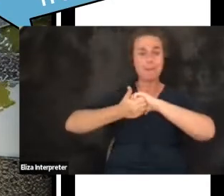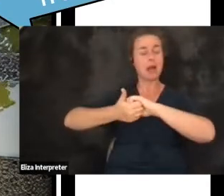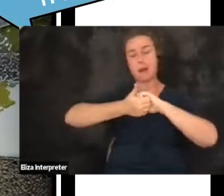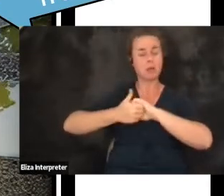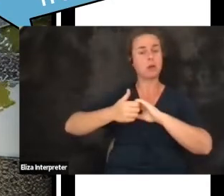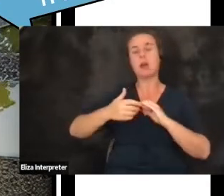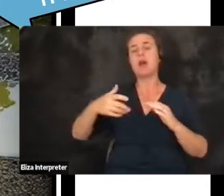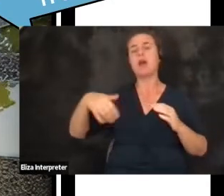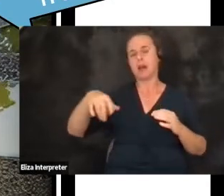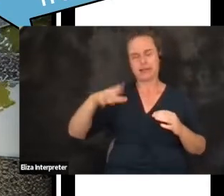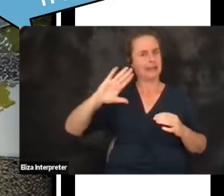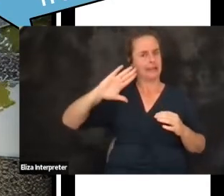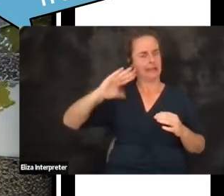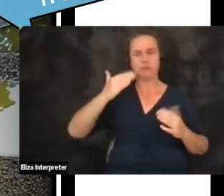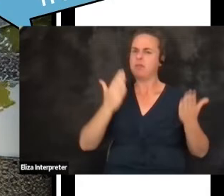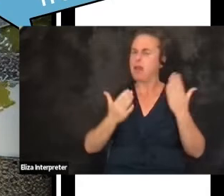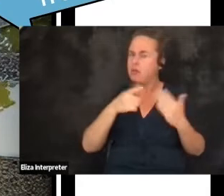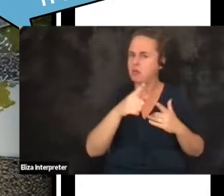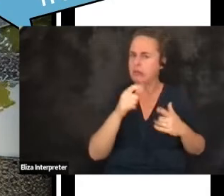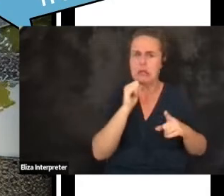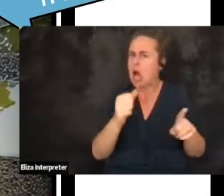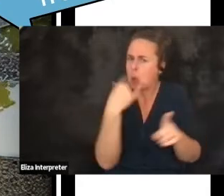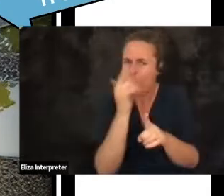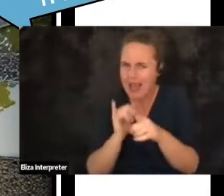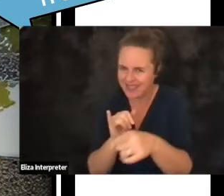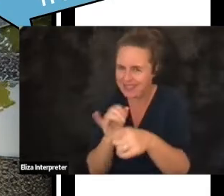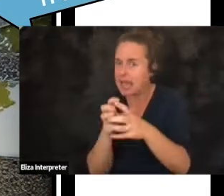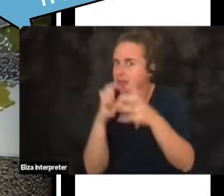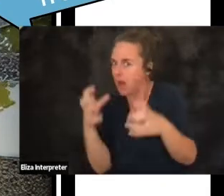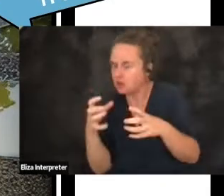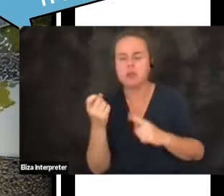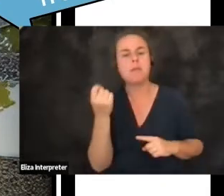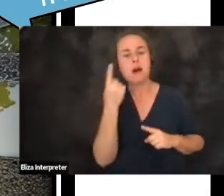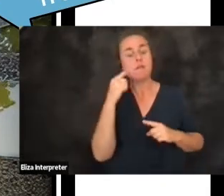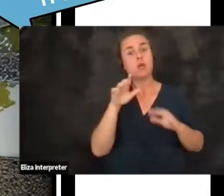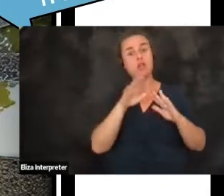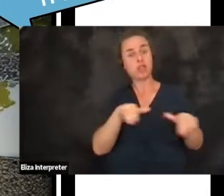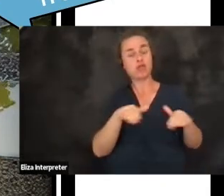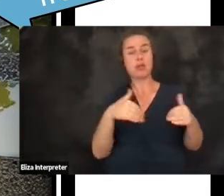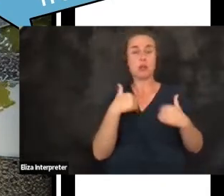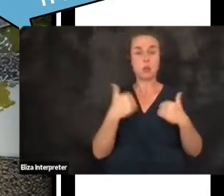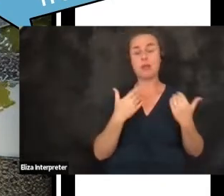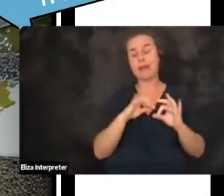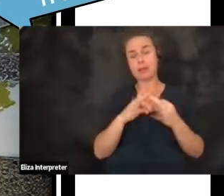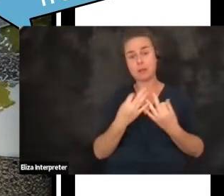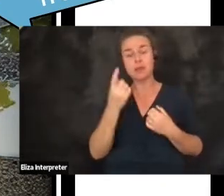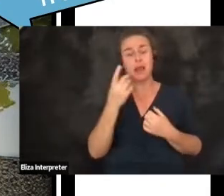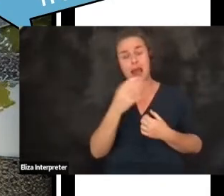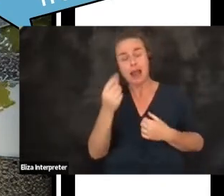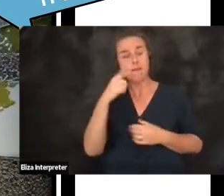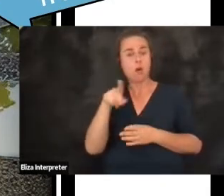it doesn't always look or feel like this. But for both children, youth, and families, and for the professionals